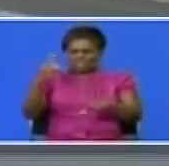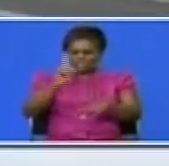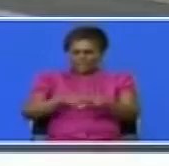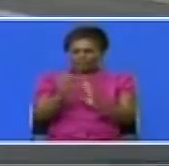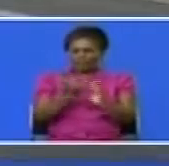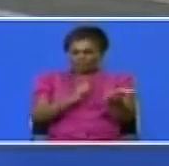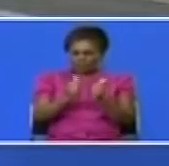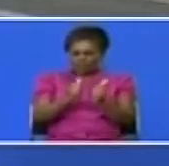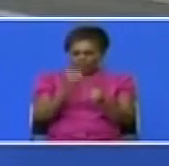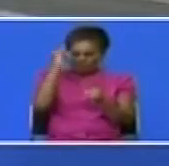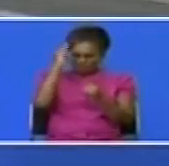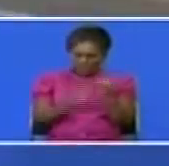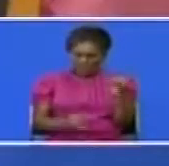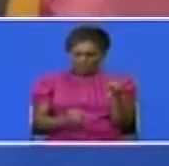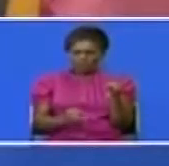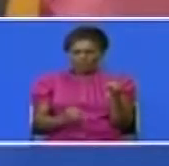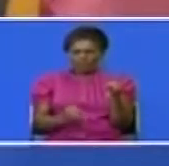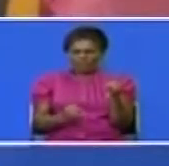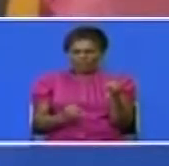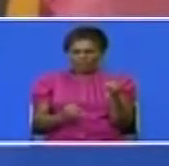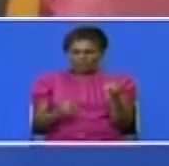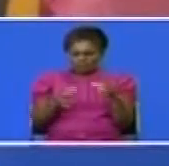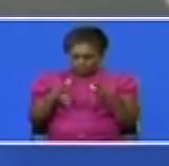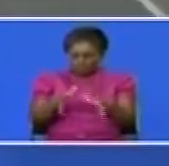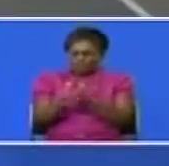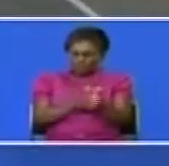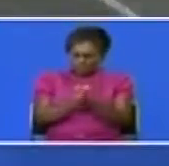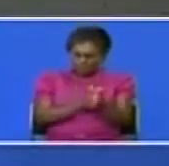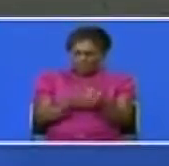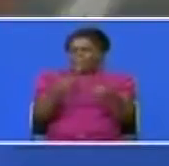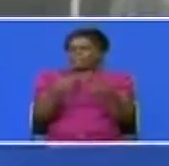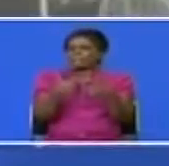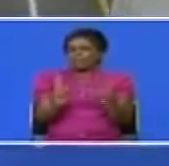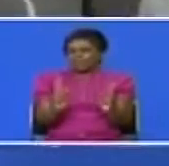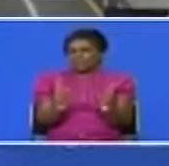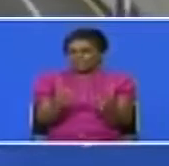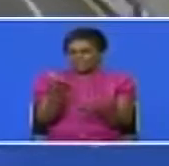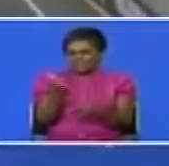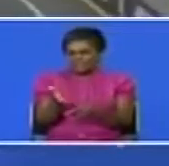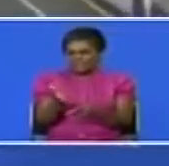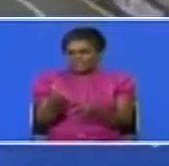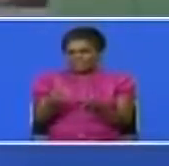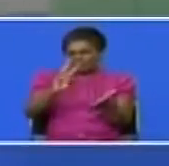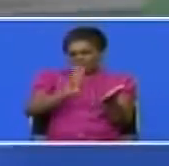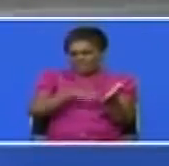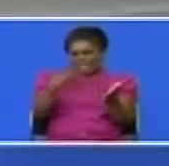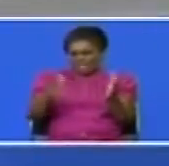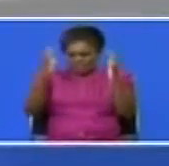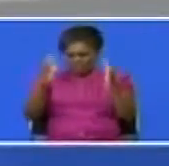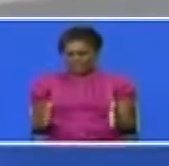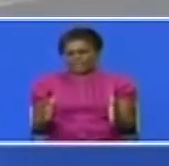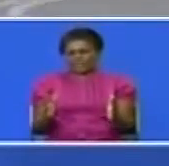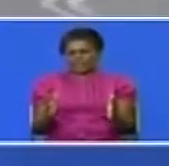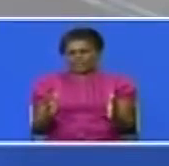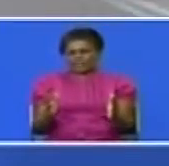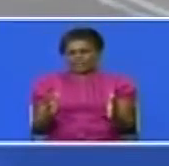than at the end of them was intended to instill more excitement, but instead proved to be a monumental flop. Rather than battle to the finish